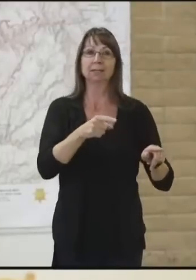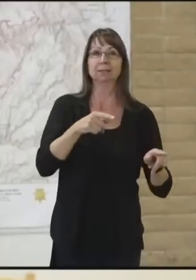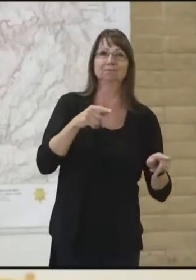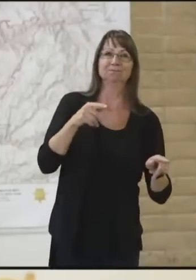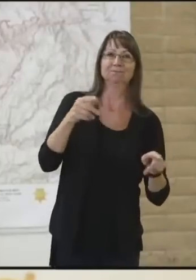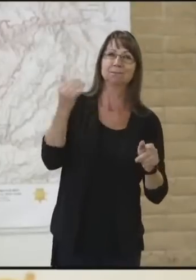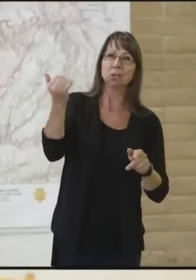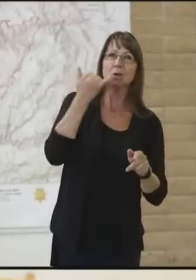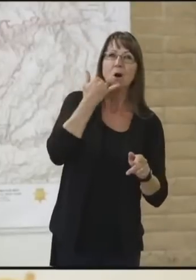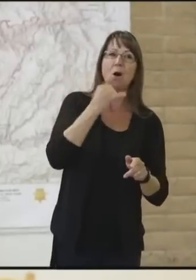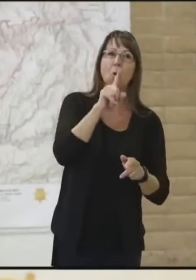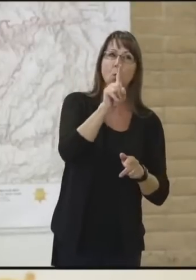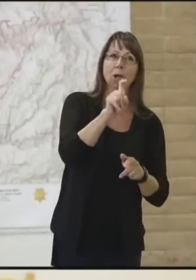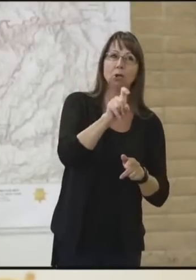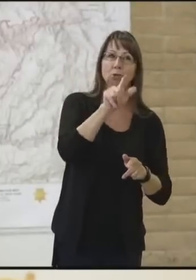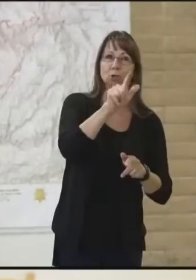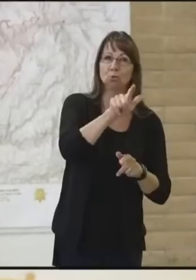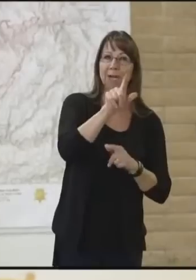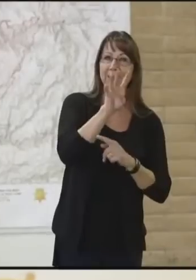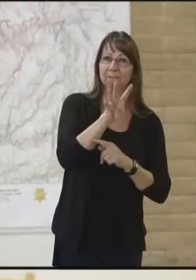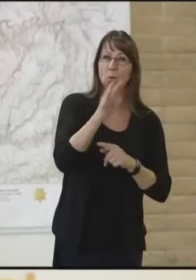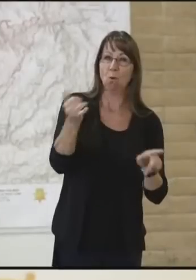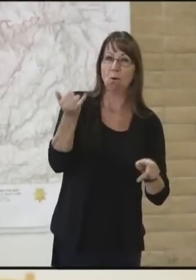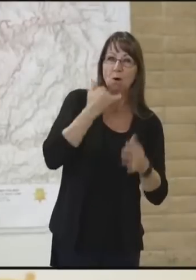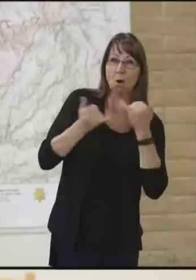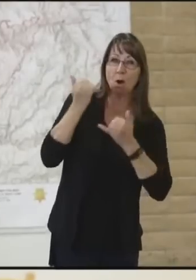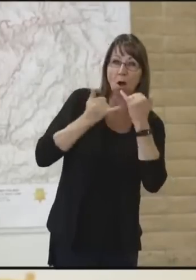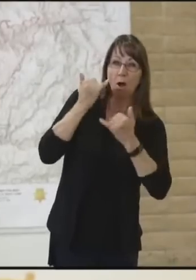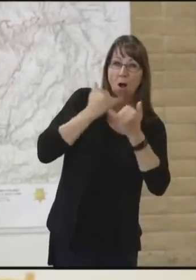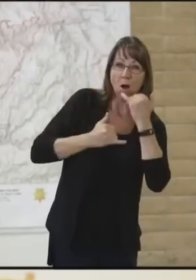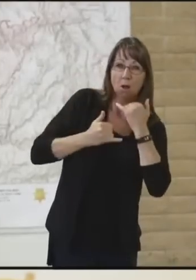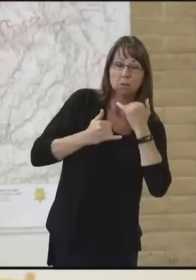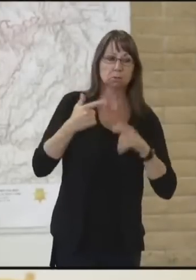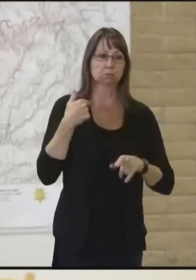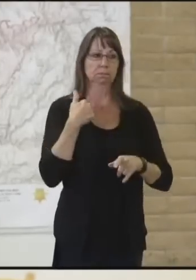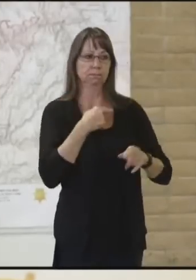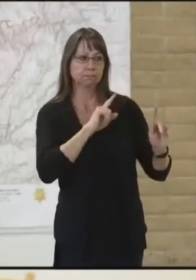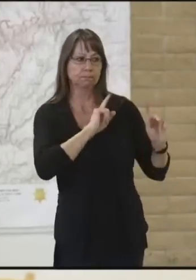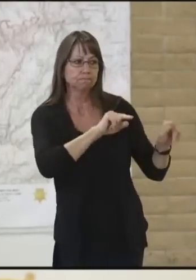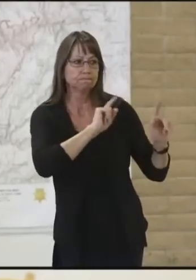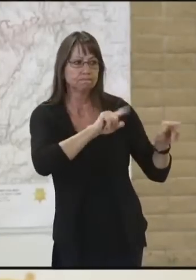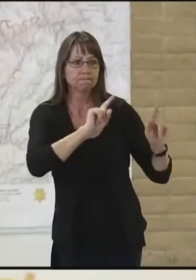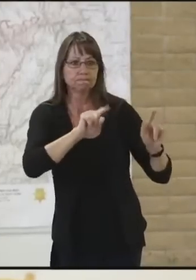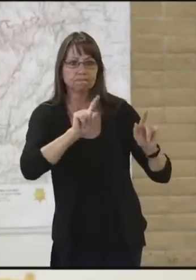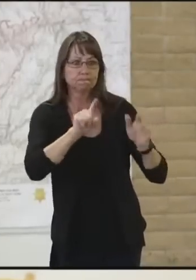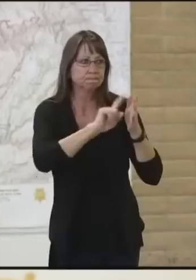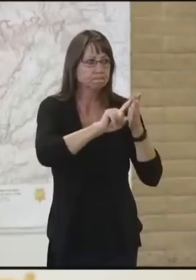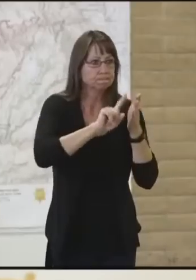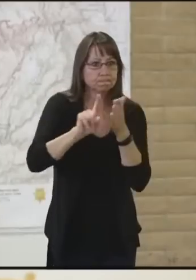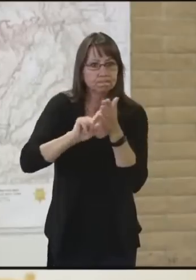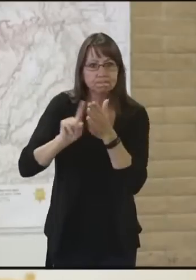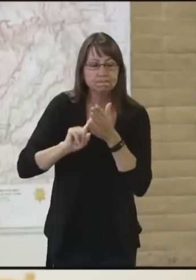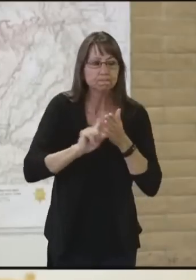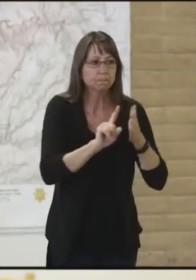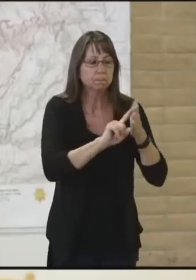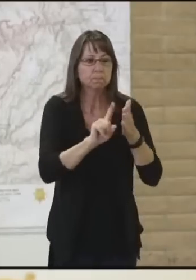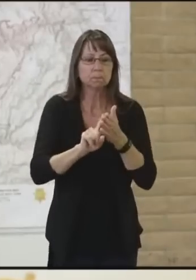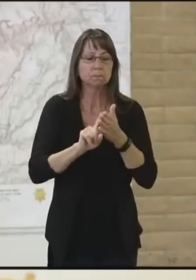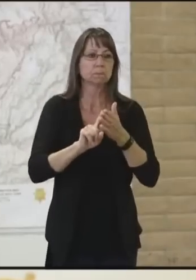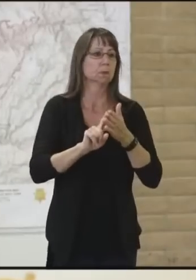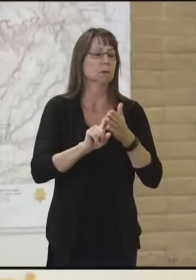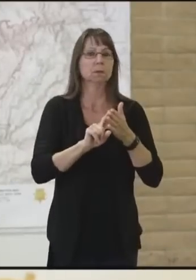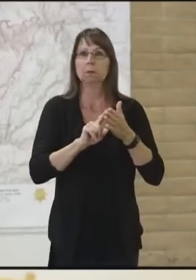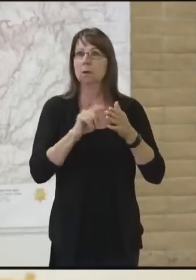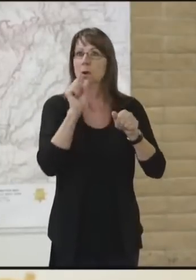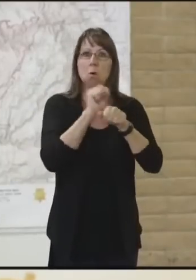requesting welfare checks on their loved ones or to report that they haven't heard from them. Our detectives and deputies have worked around